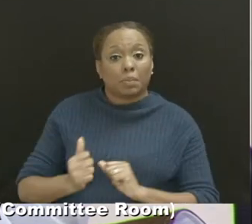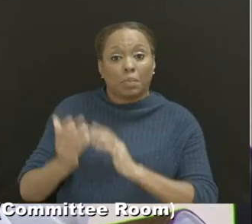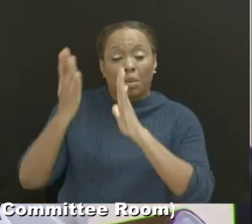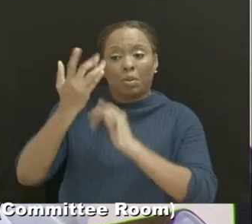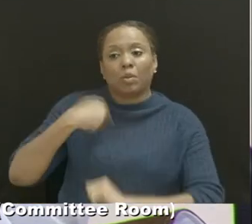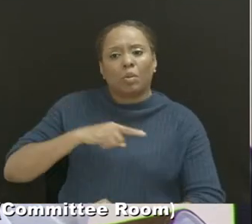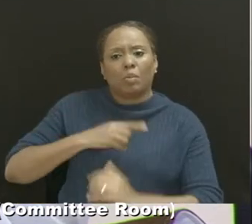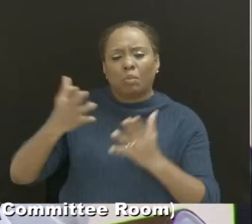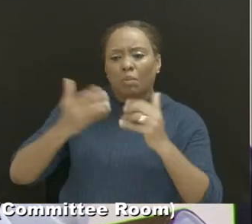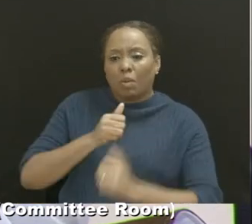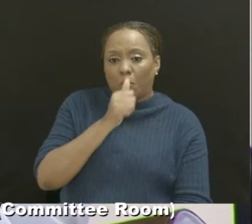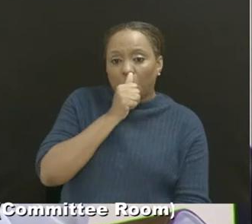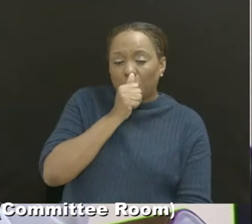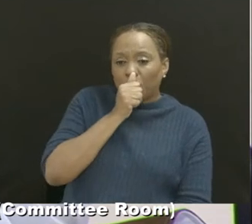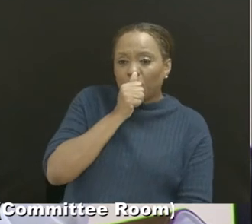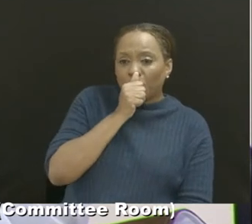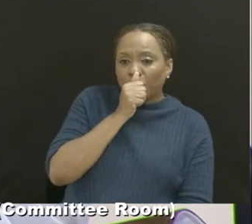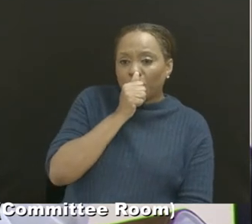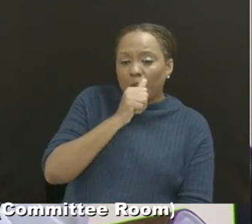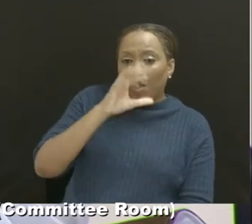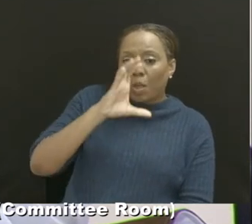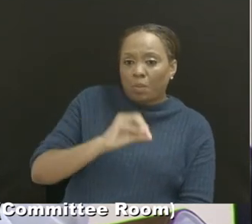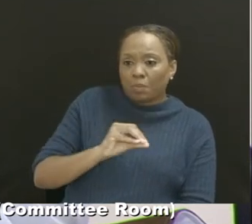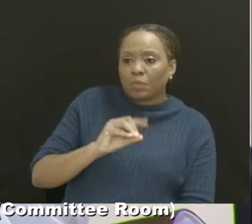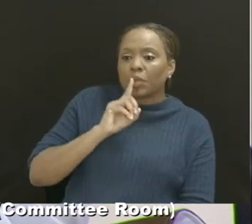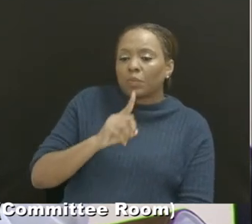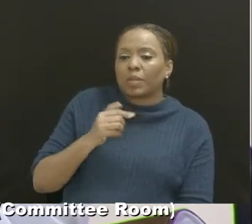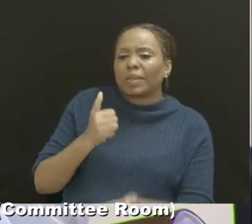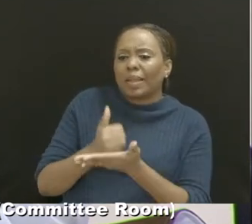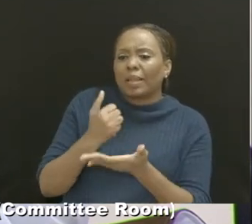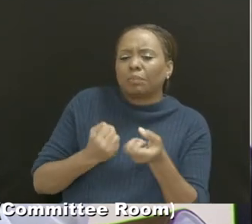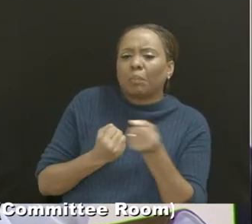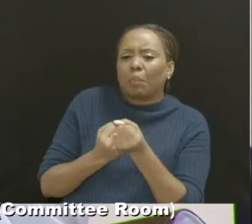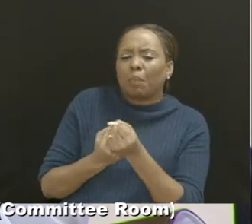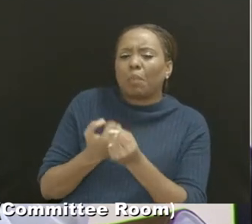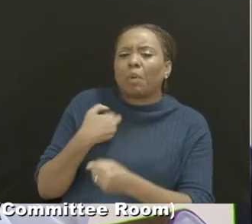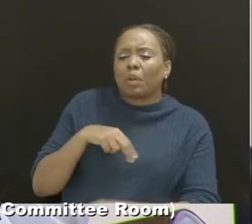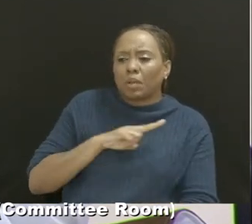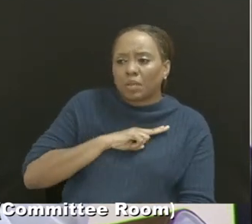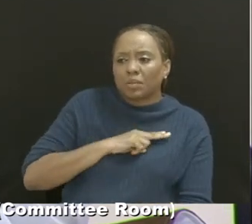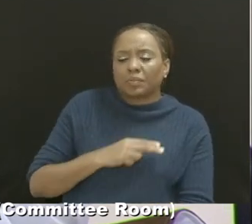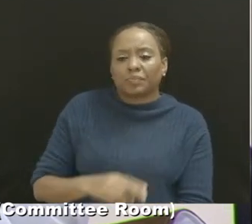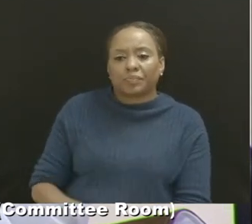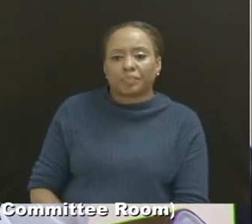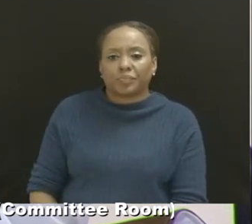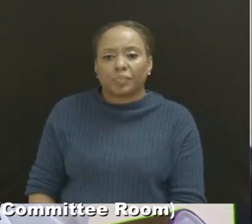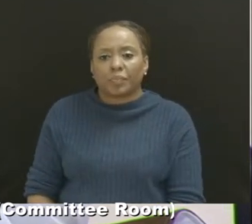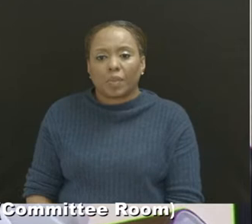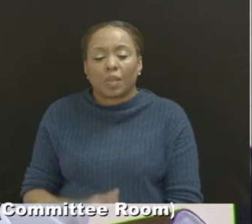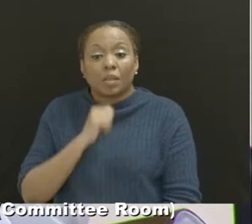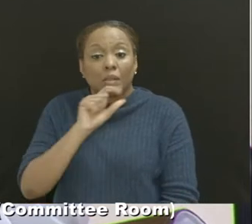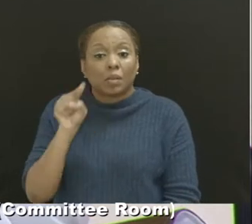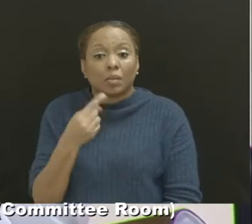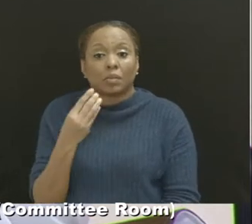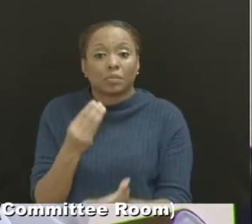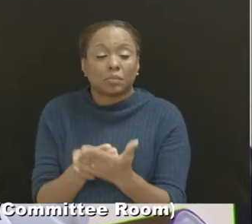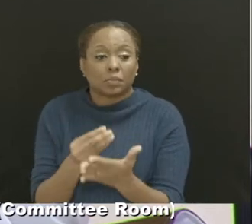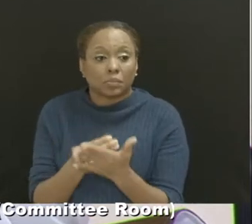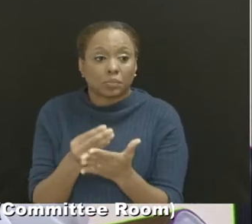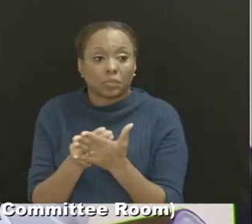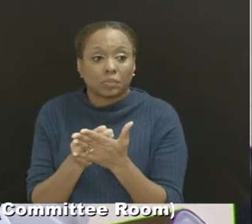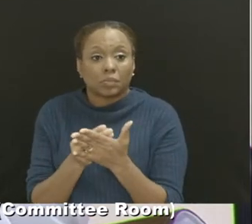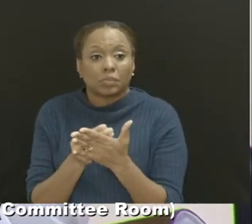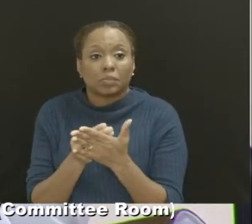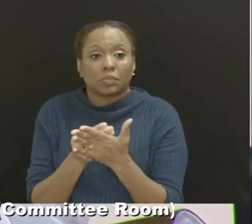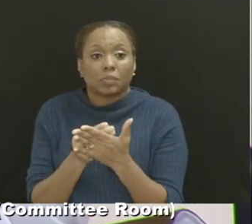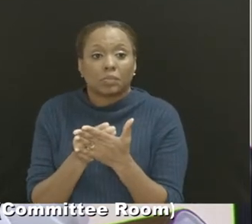seeking private sector partners to carry as much of the load with us as possible. Not only because it will help with the financing, but to